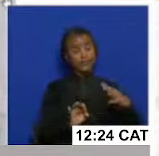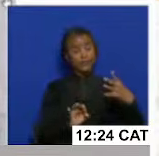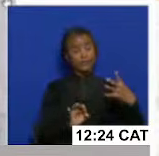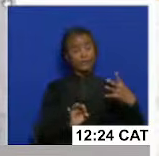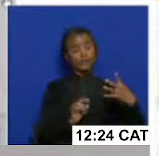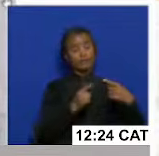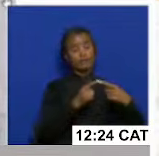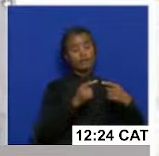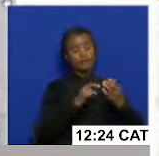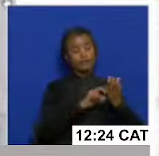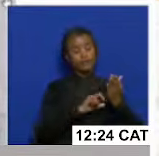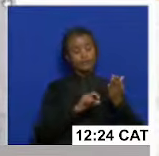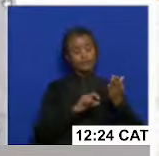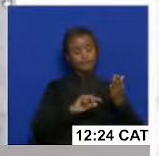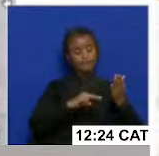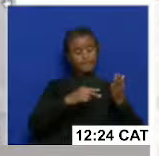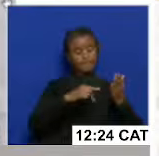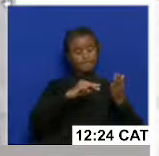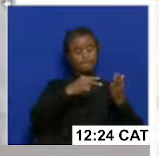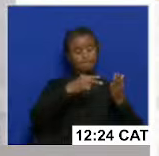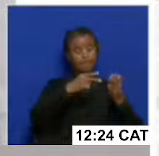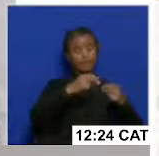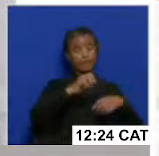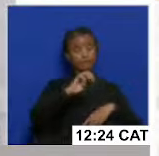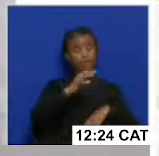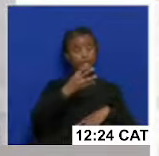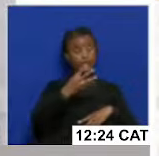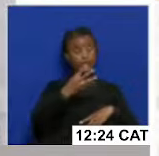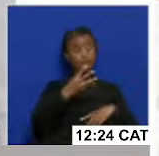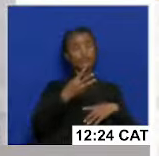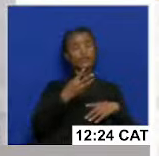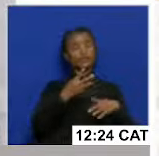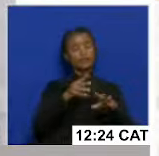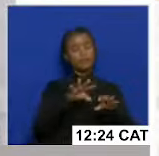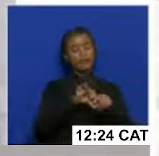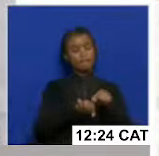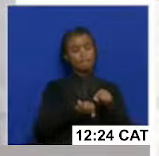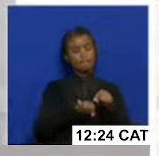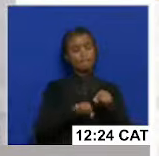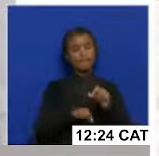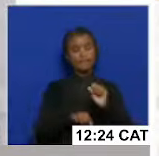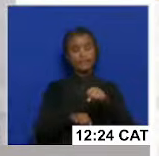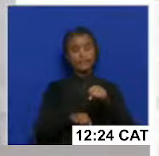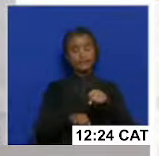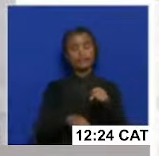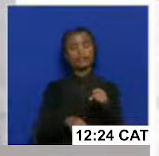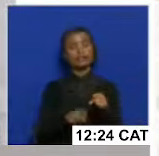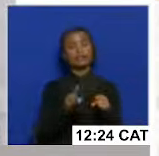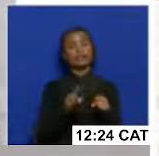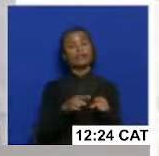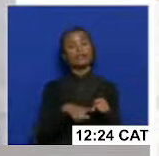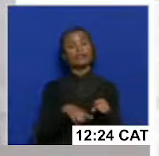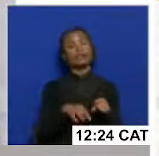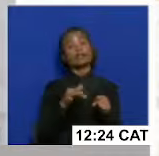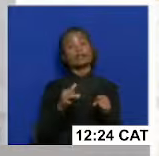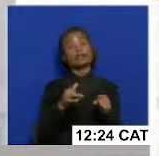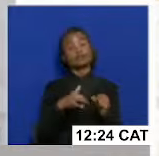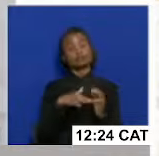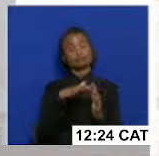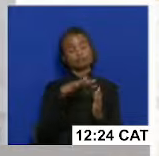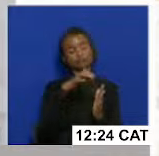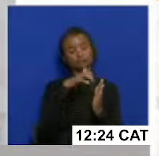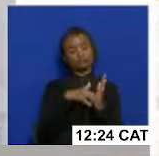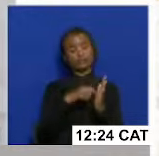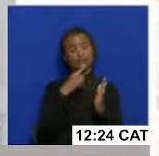Okay, I am here. So in the body of the text, the message indicates that a warning statement is required.